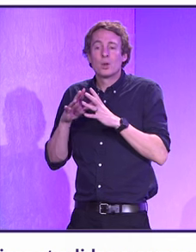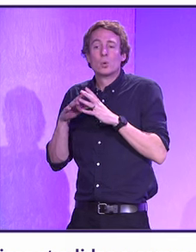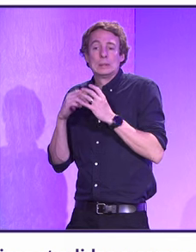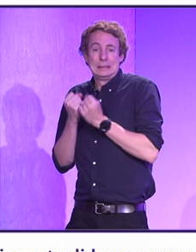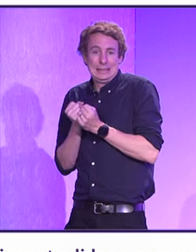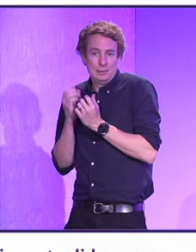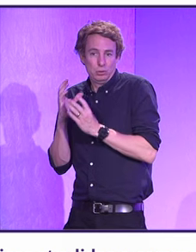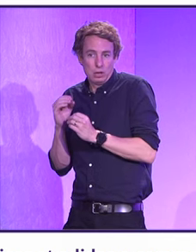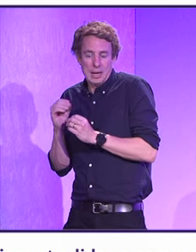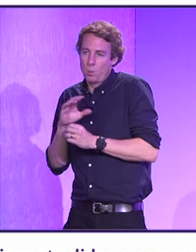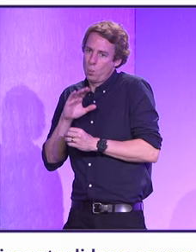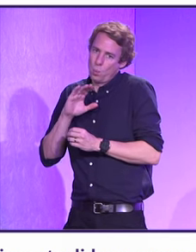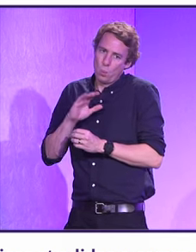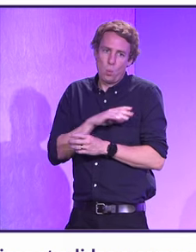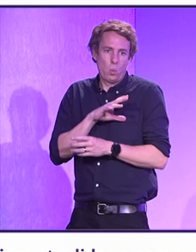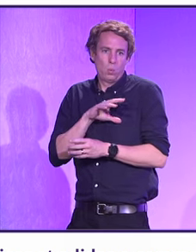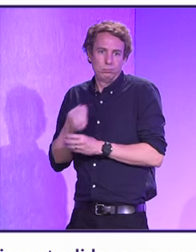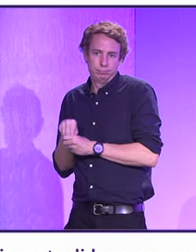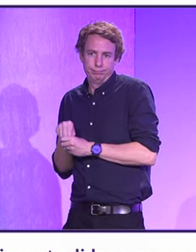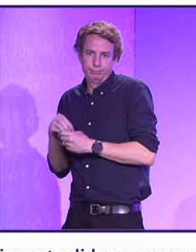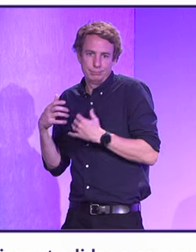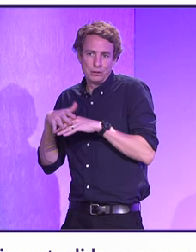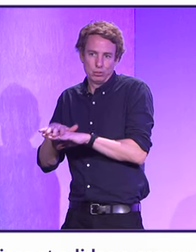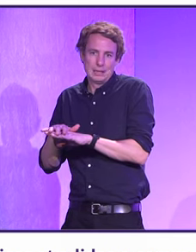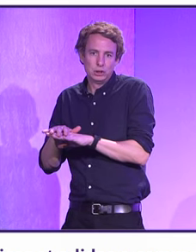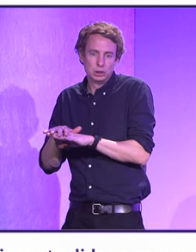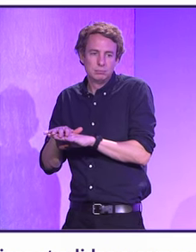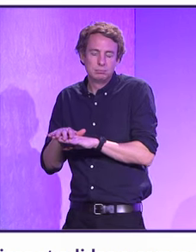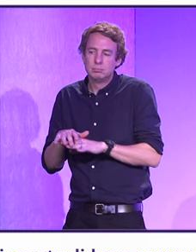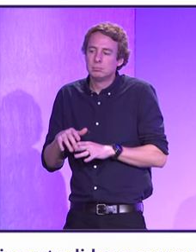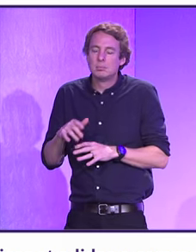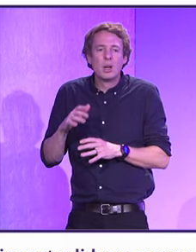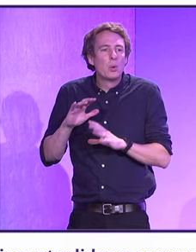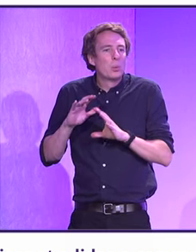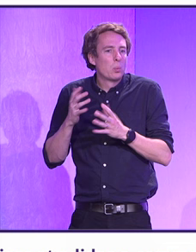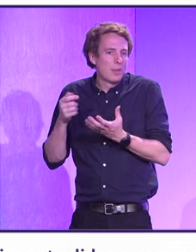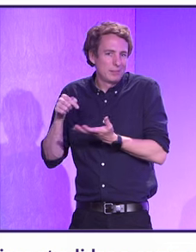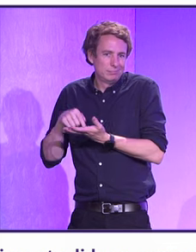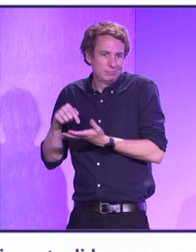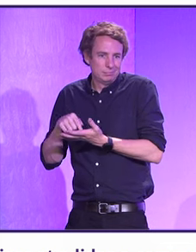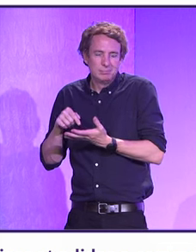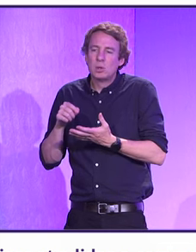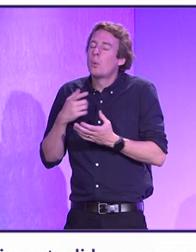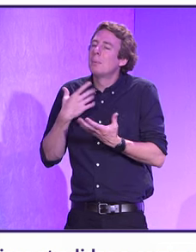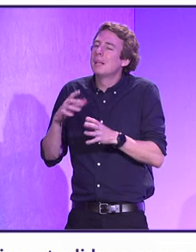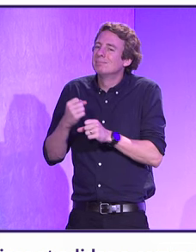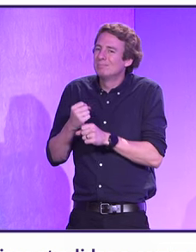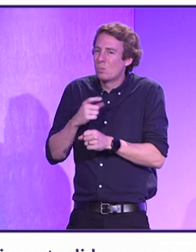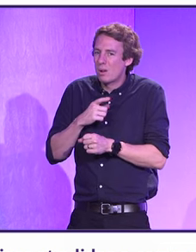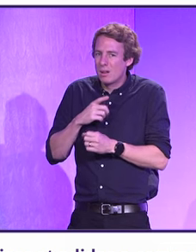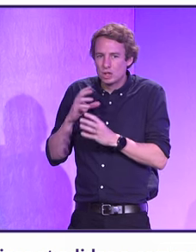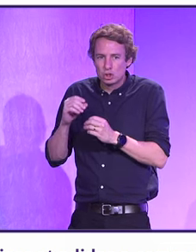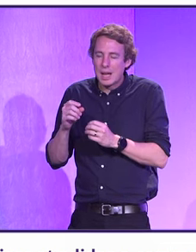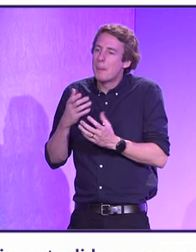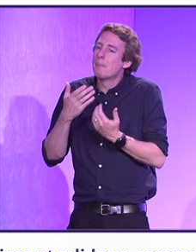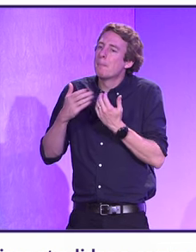with Teams chat. So Teams, Microsoft Teams is our collaboration tool, and we've done that to bring more transparency,